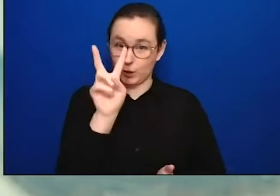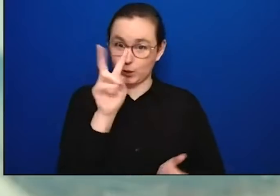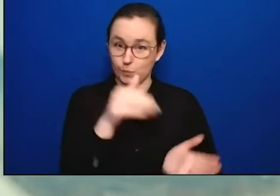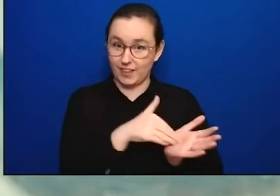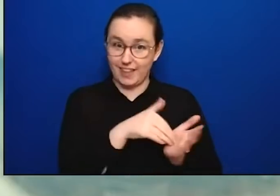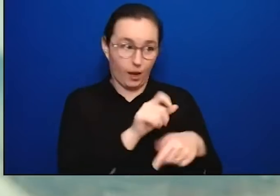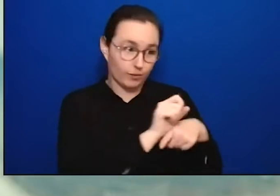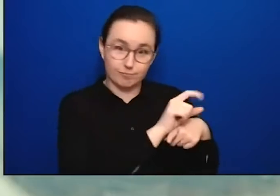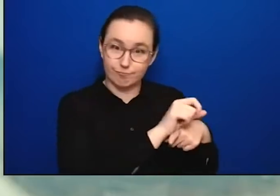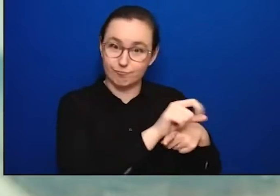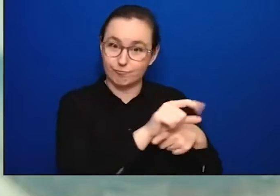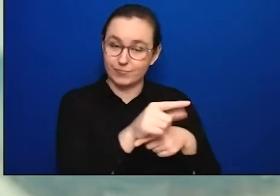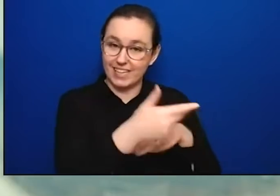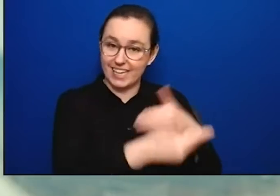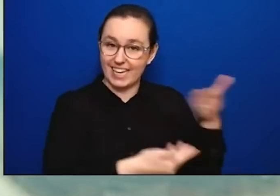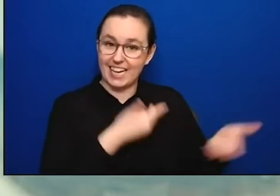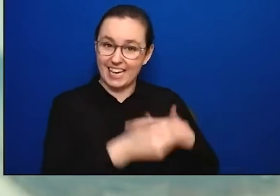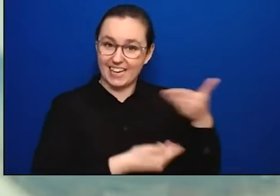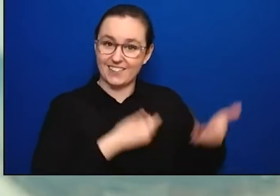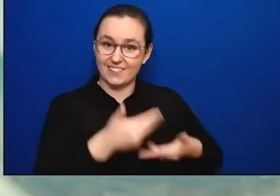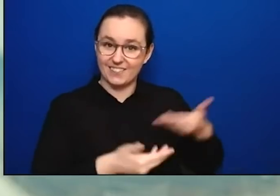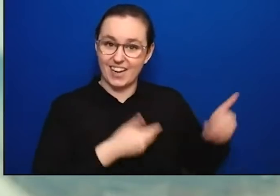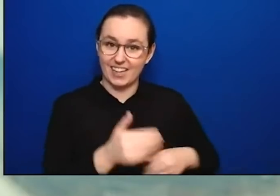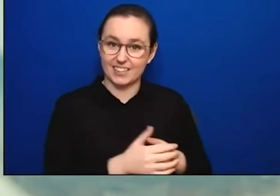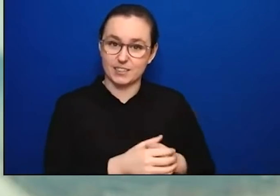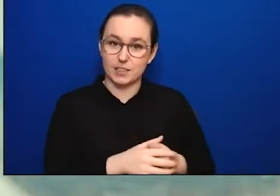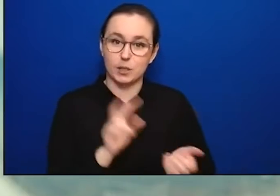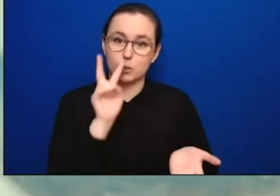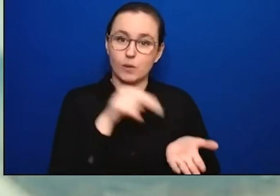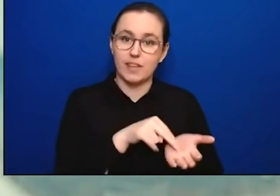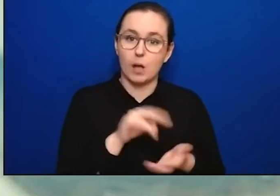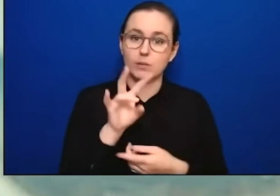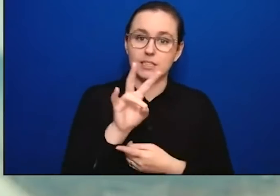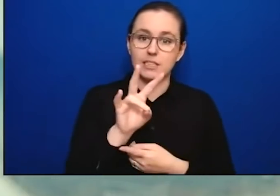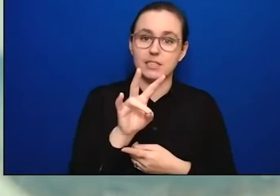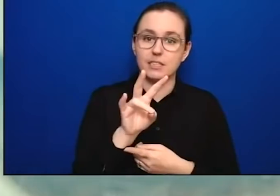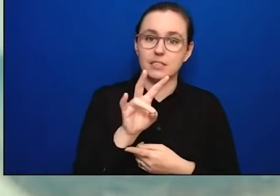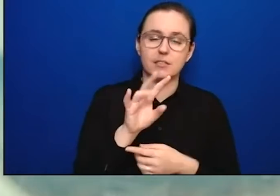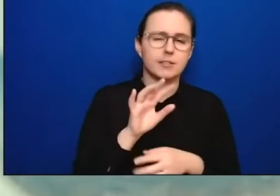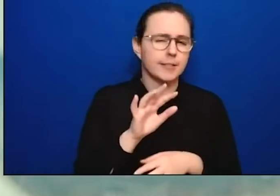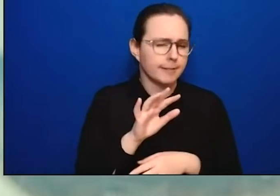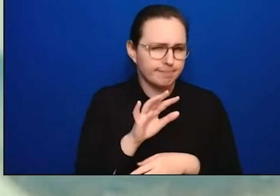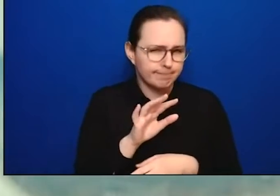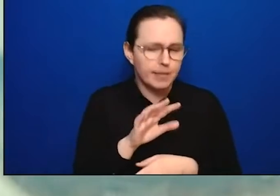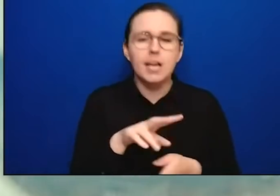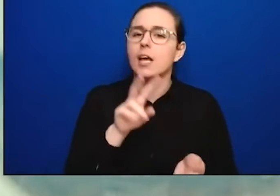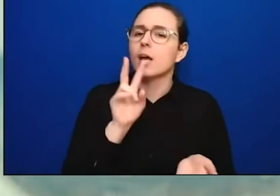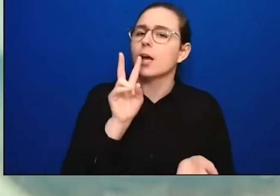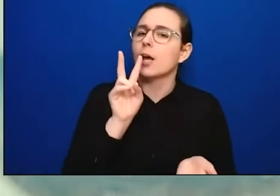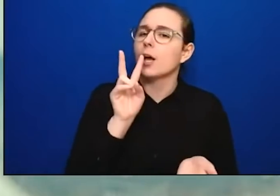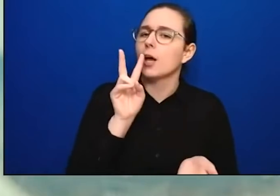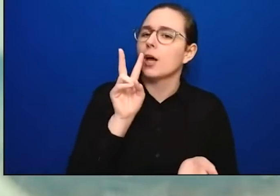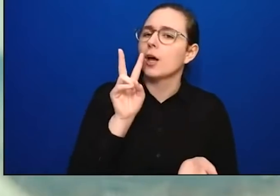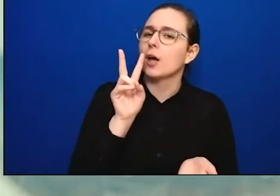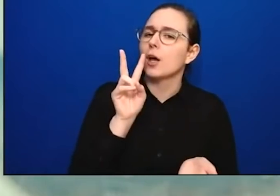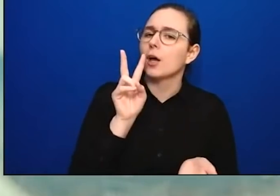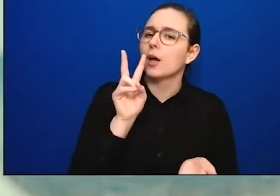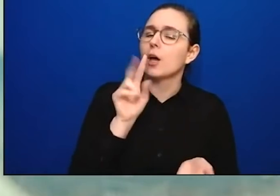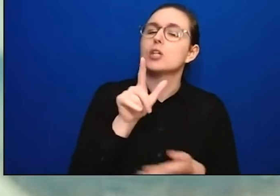of yesterday, with around 2,000 invitations already sent out. More than 27,500 dose